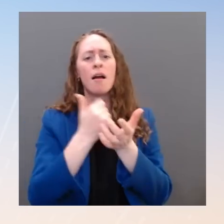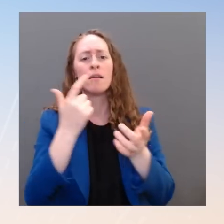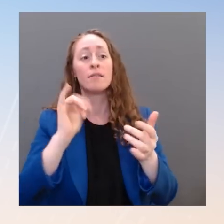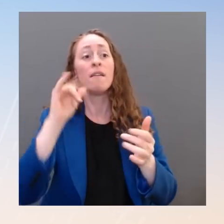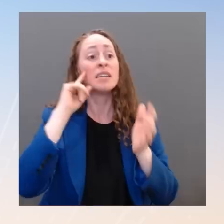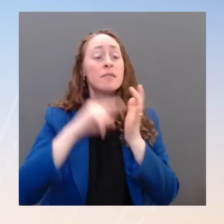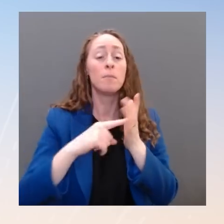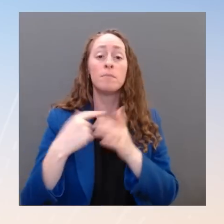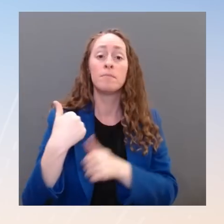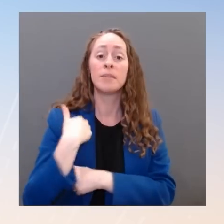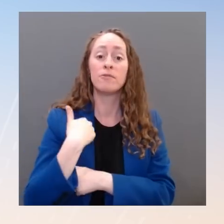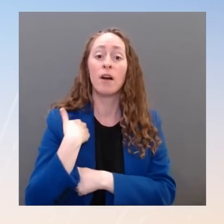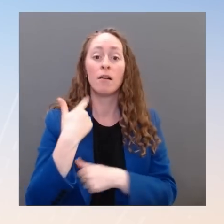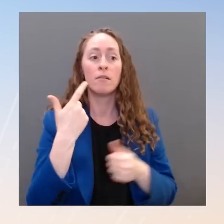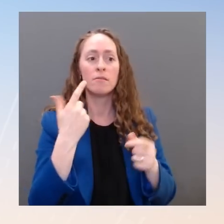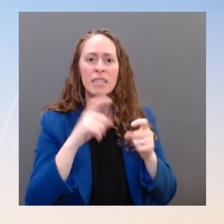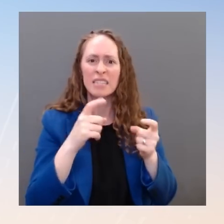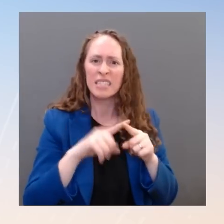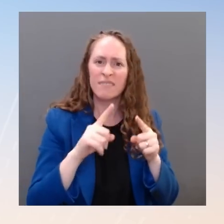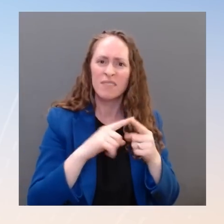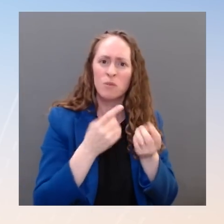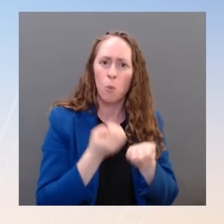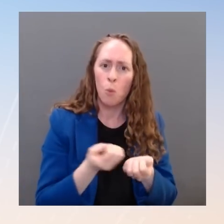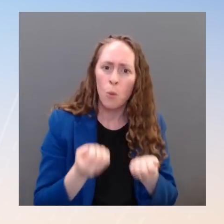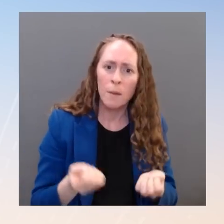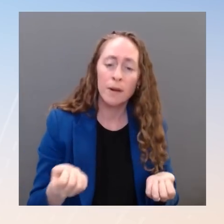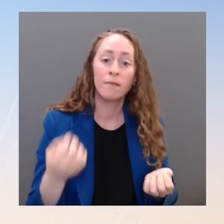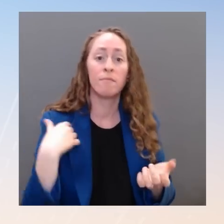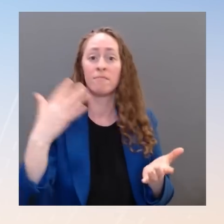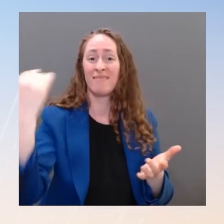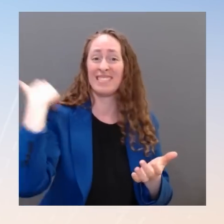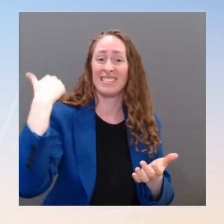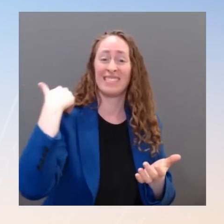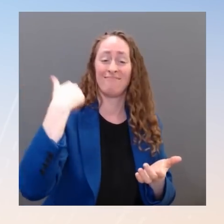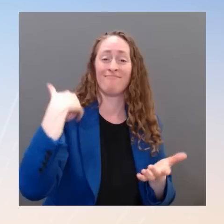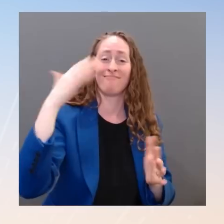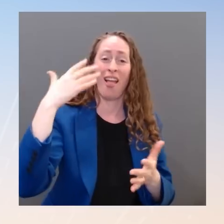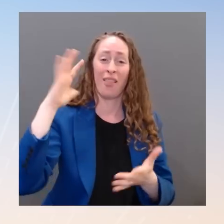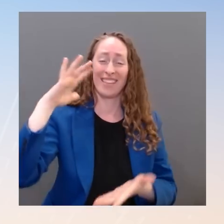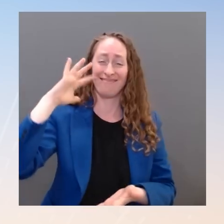it, because we knew that as Russia was repositioning in the east and really